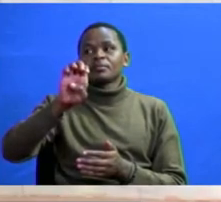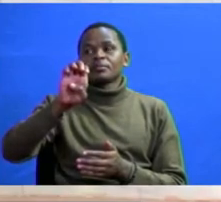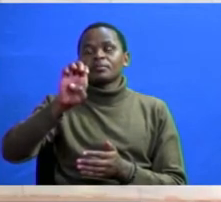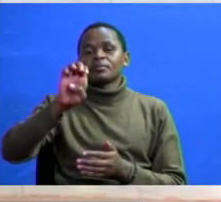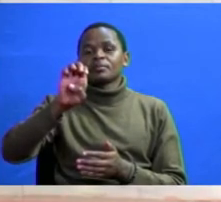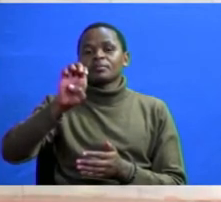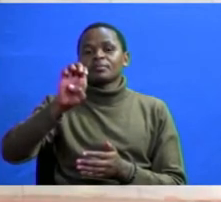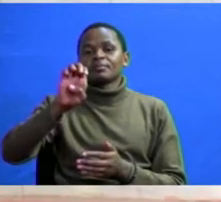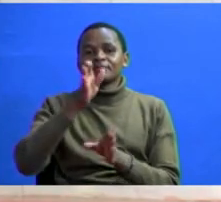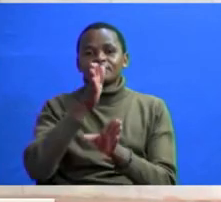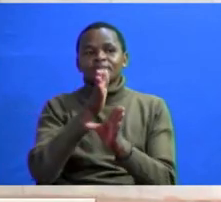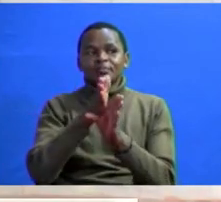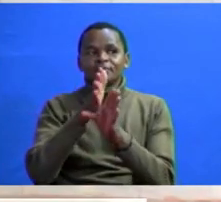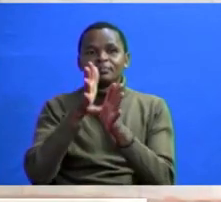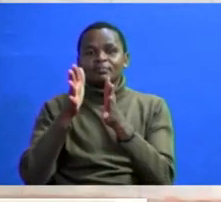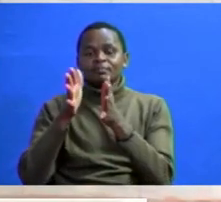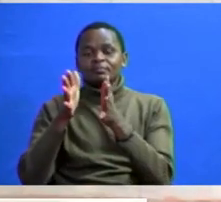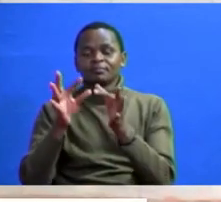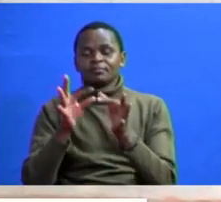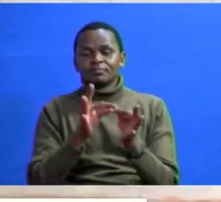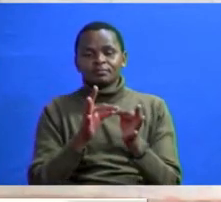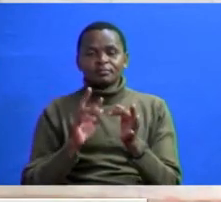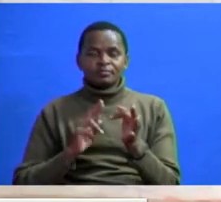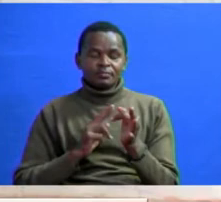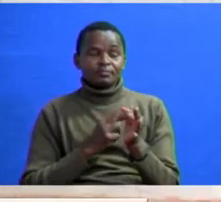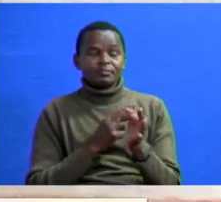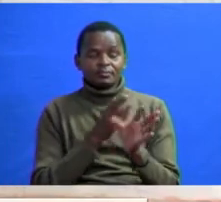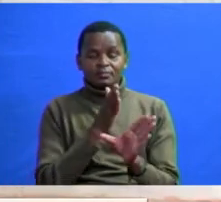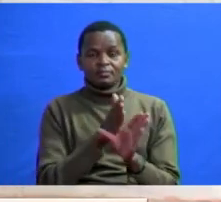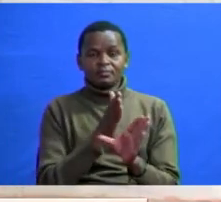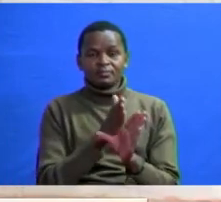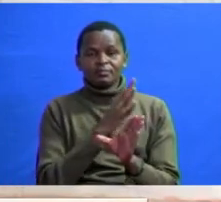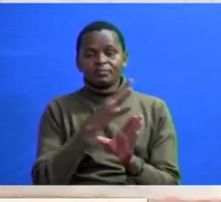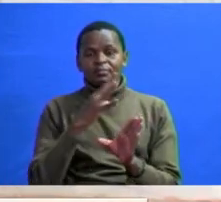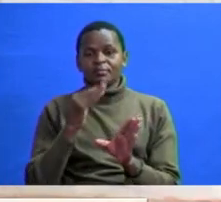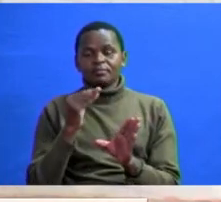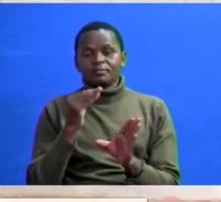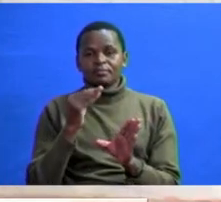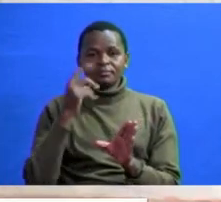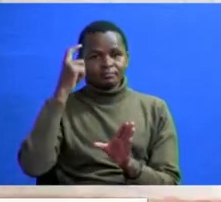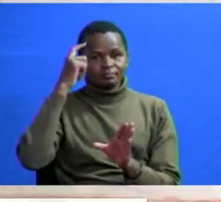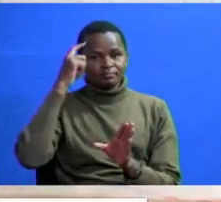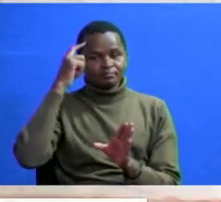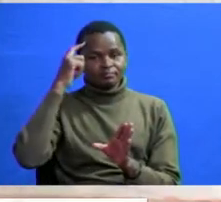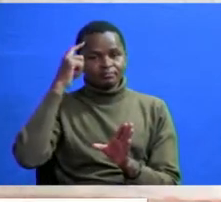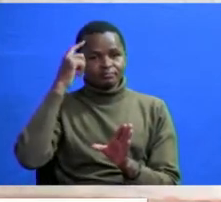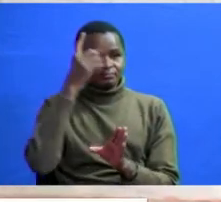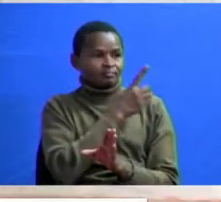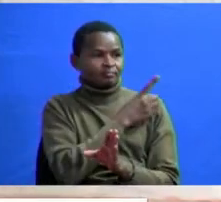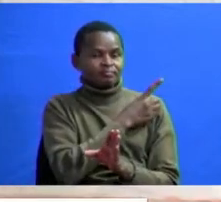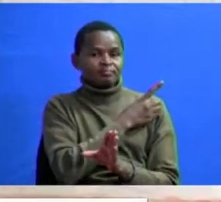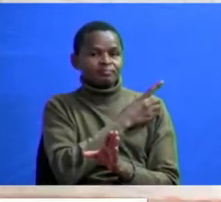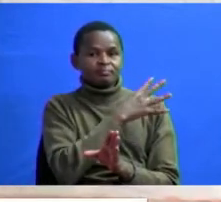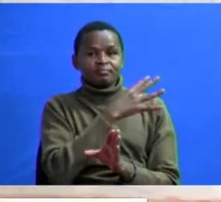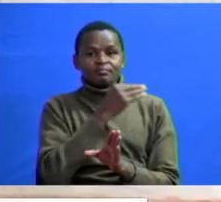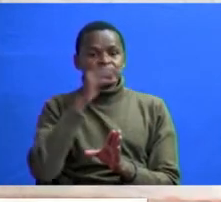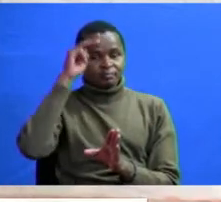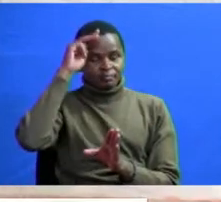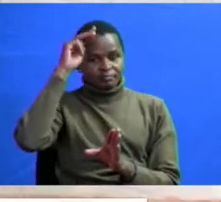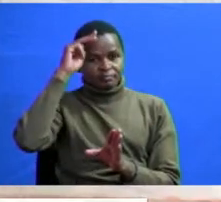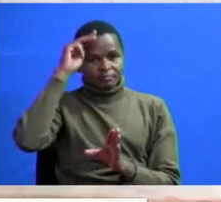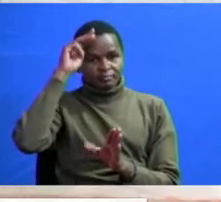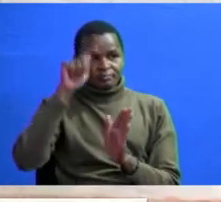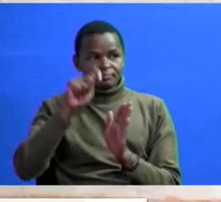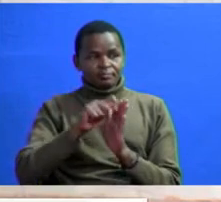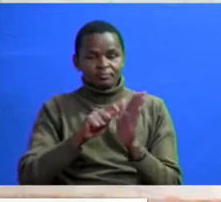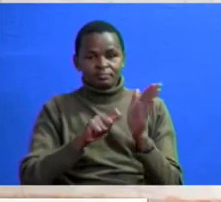consultant psychologist joining us to talk about psychology and psychiatry and mental illness, mental health, those terms that you hear,